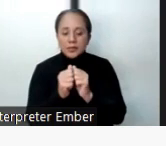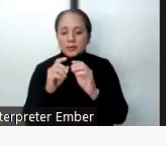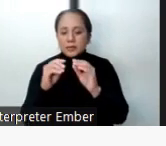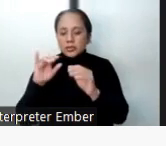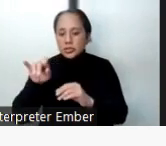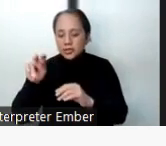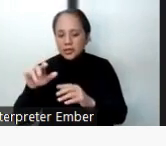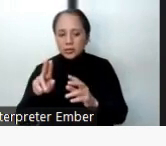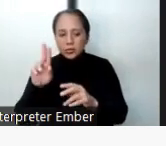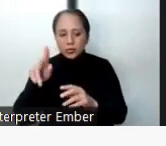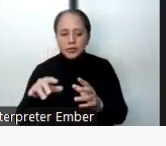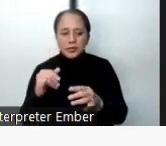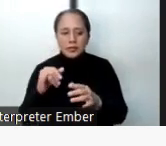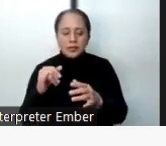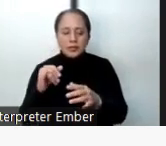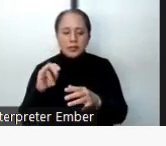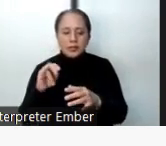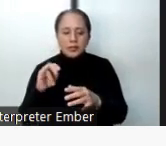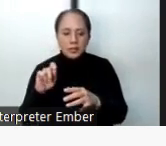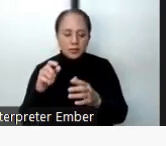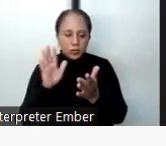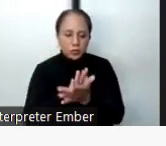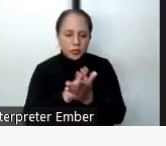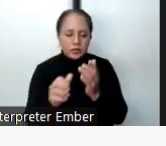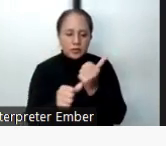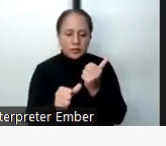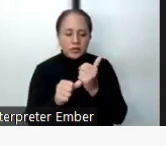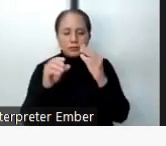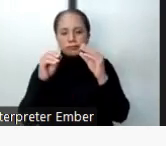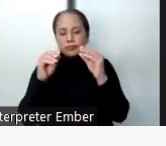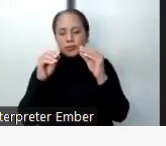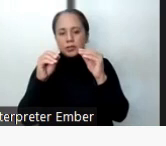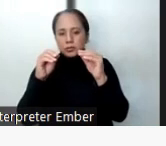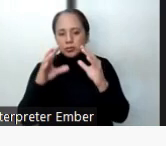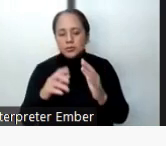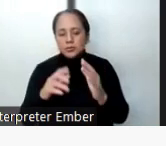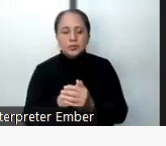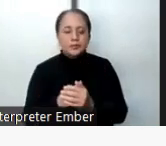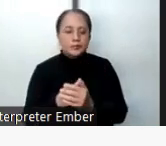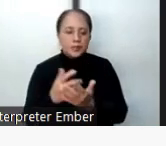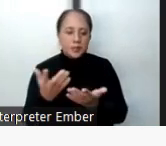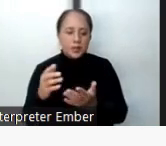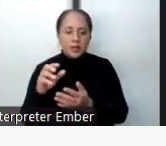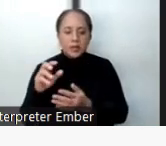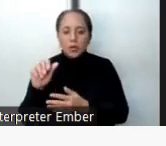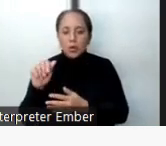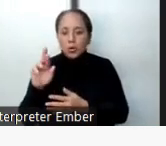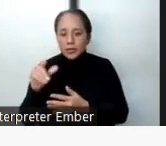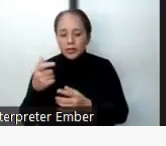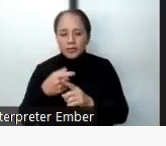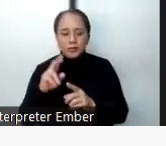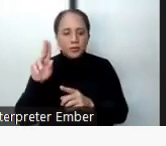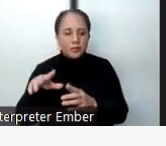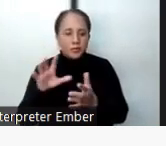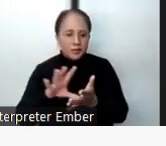from the UP Integrated School and Assistant Professor Audrey Morallo from the UP College of Education. Our